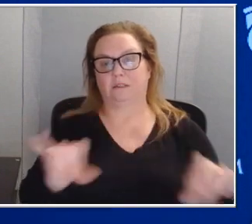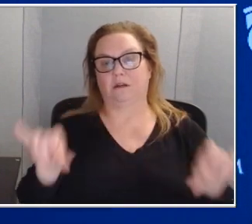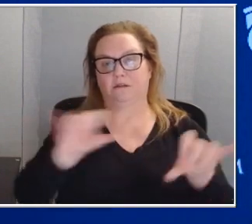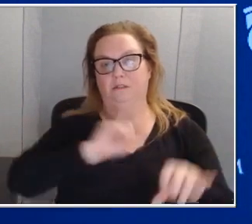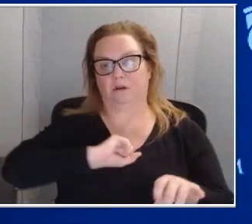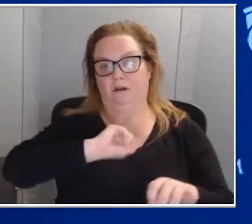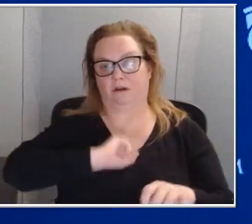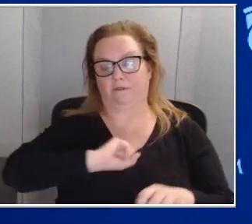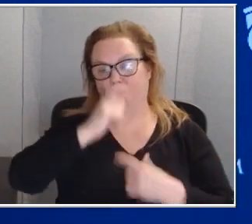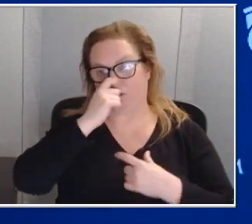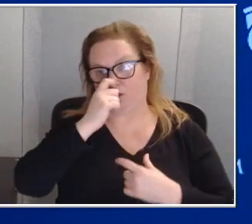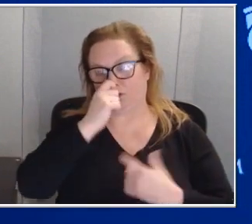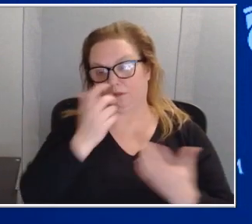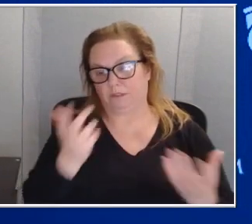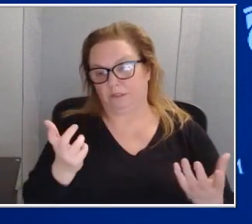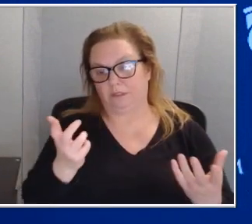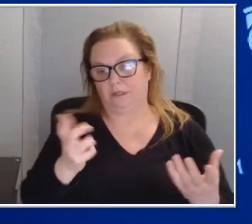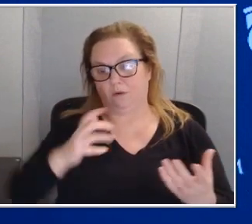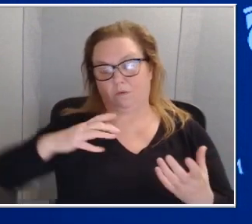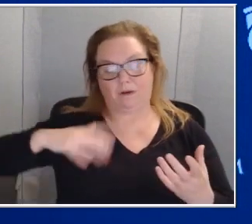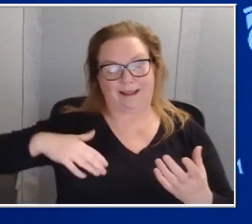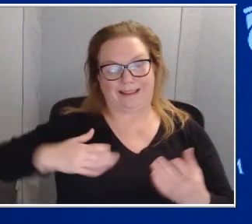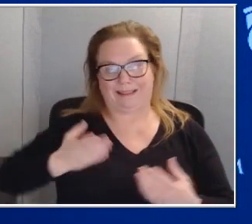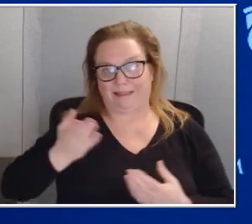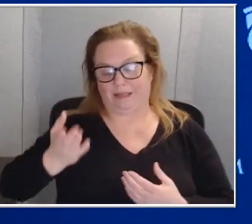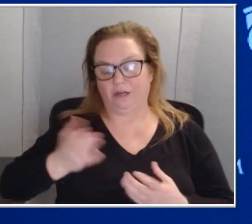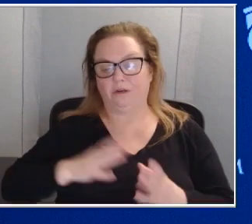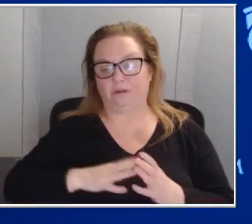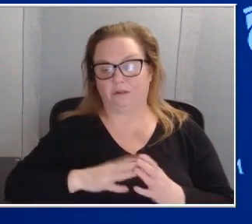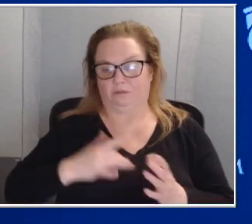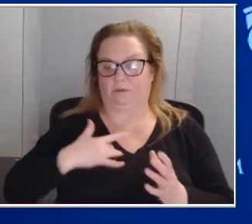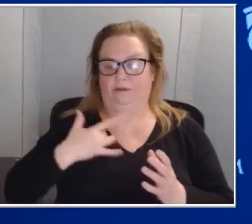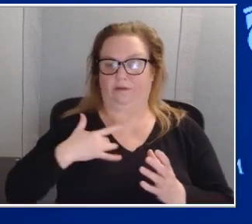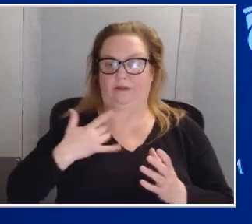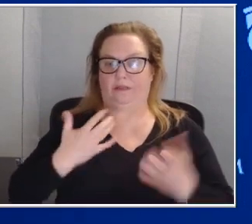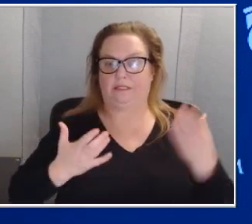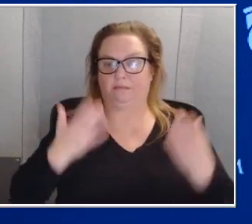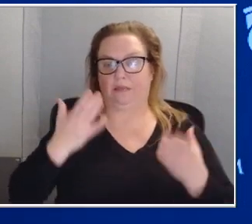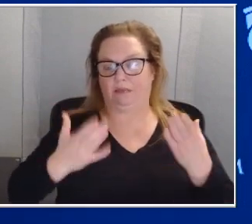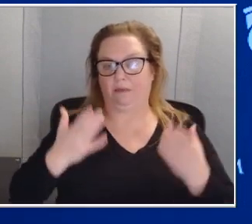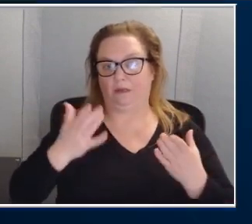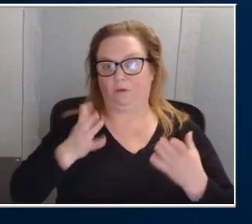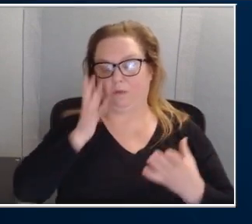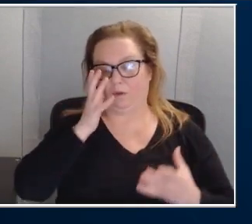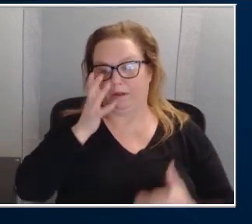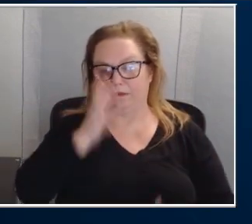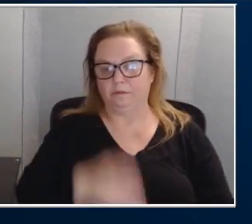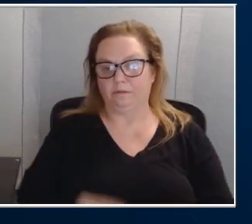cold. And so I don't think we're there yet, but we feel that is maybe the way we are moving to.